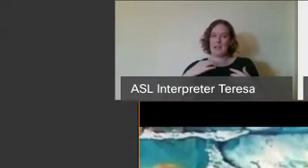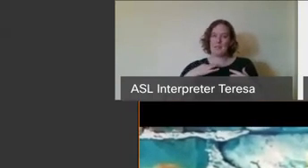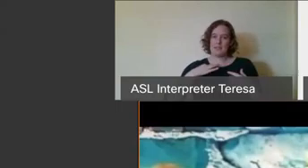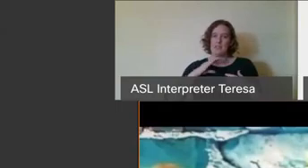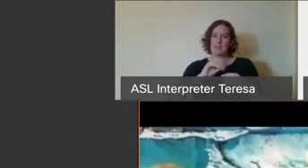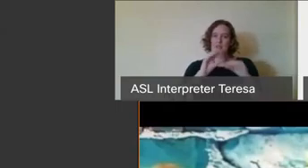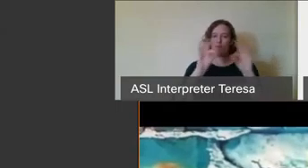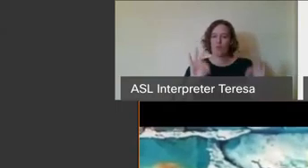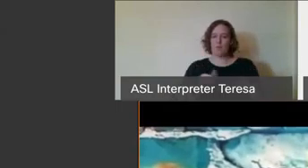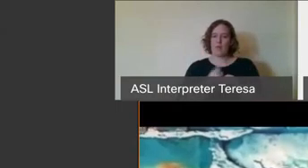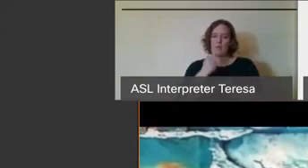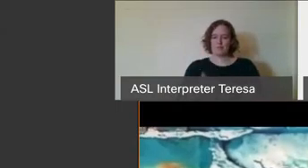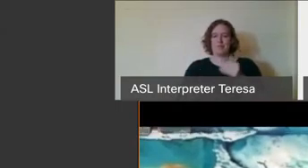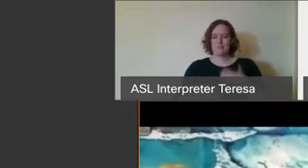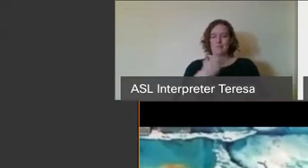step.